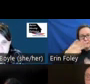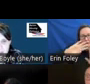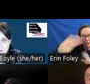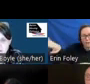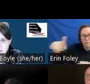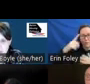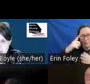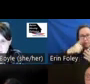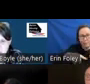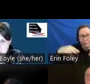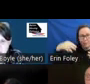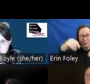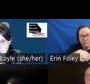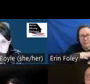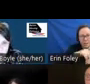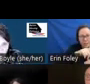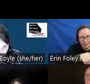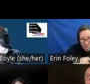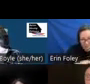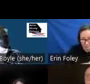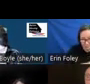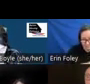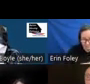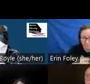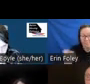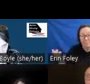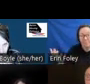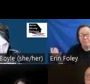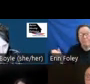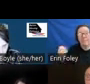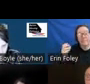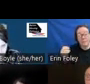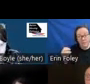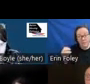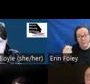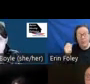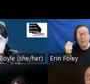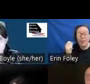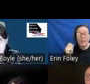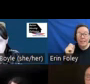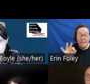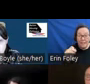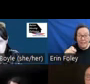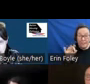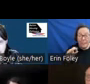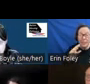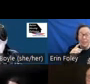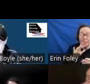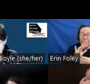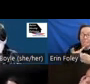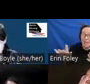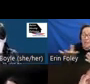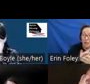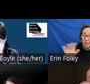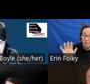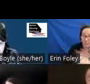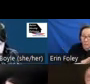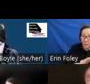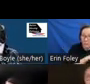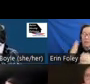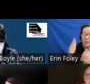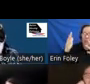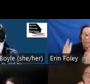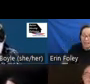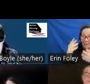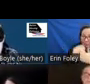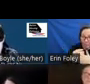for money spent on the individual. Only if Medicaid is fully reimbursed and there's still money left,